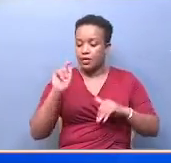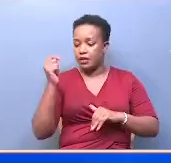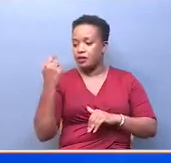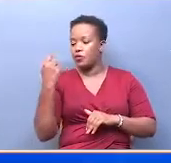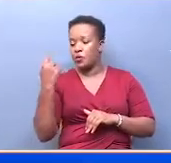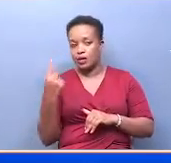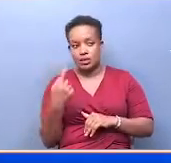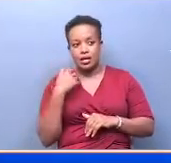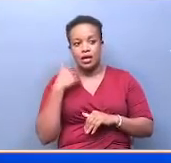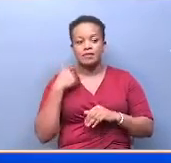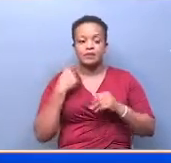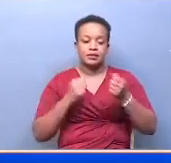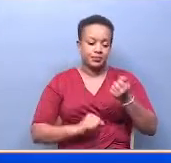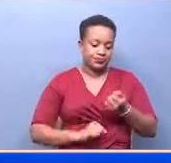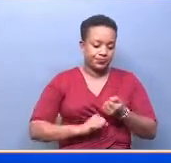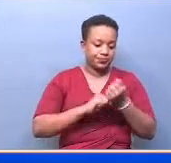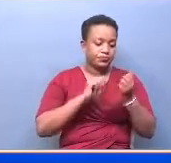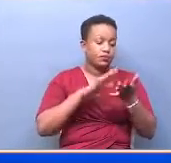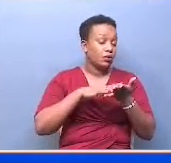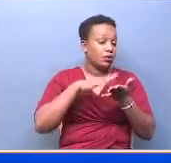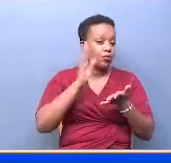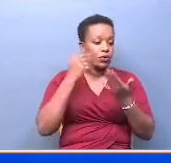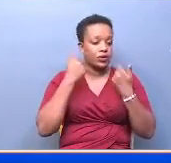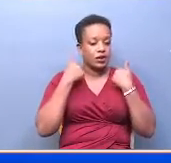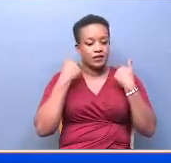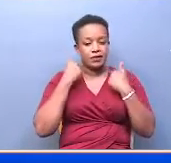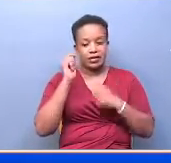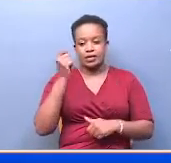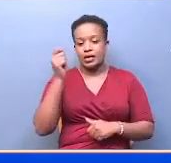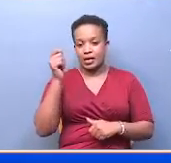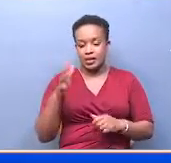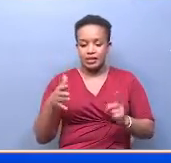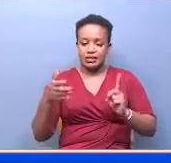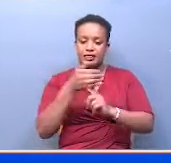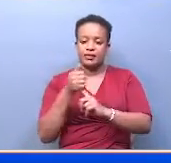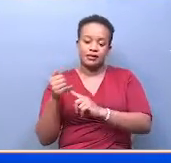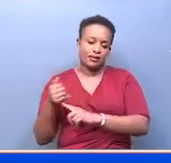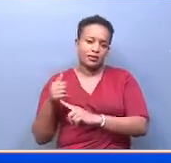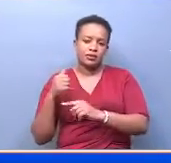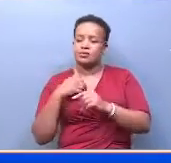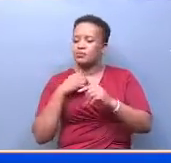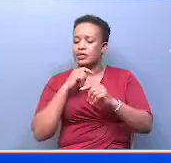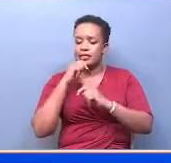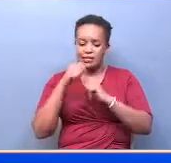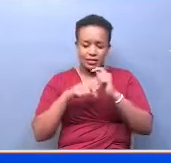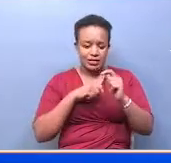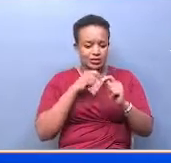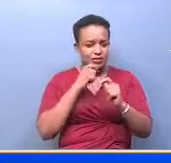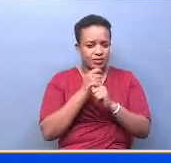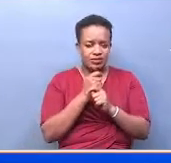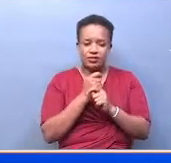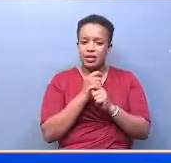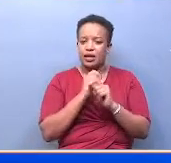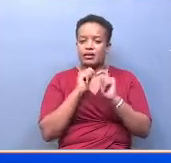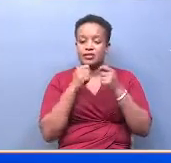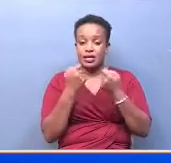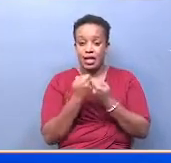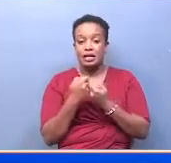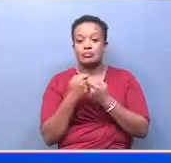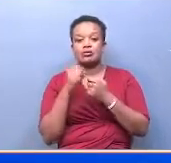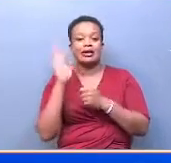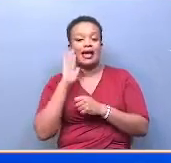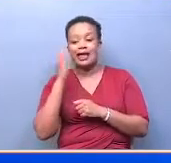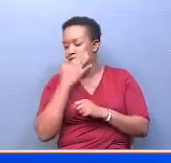Alliance has prioritized on uniting Kenyans regardless of their ethnicity. color, religion, or region of